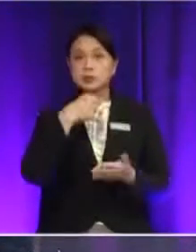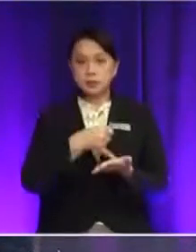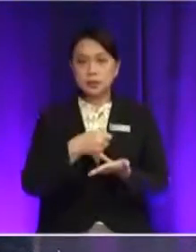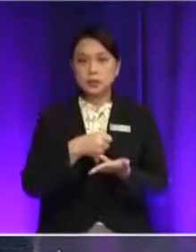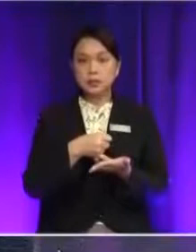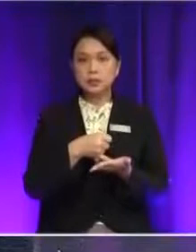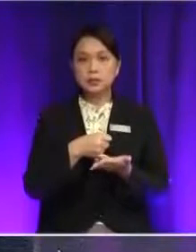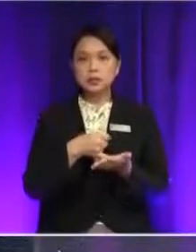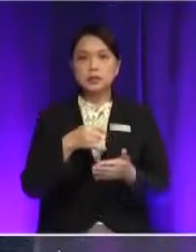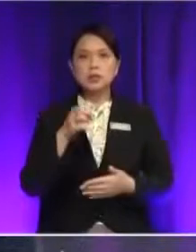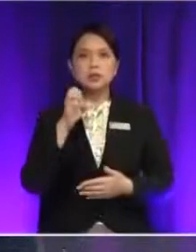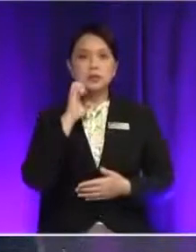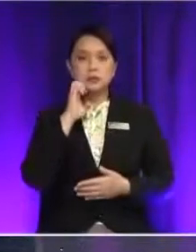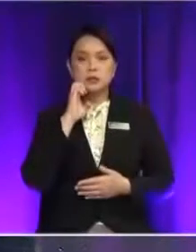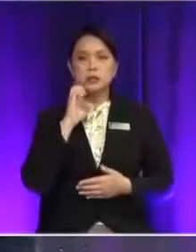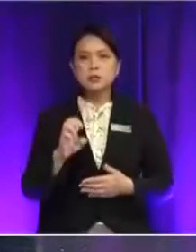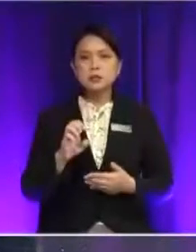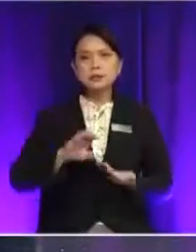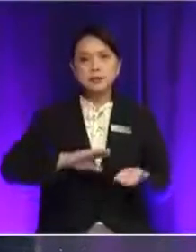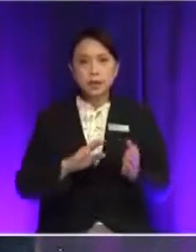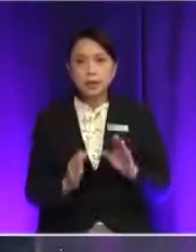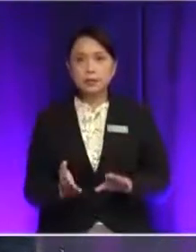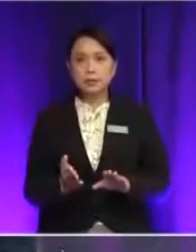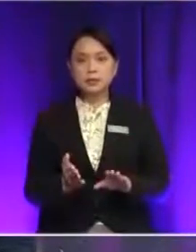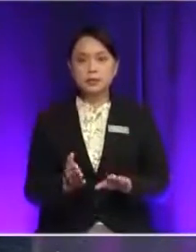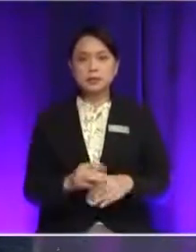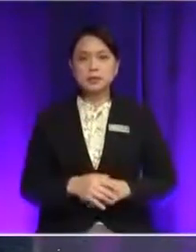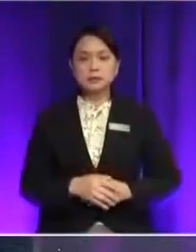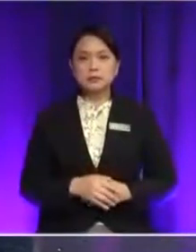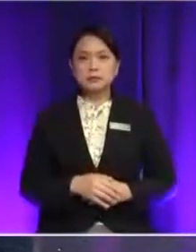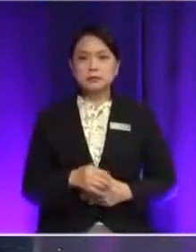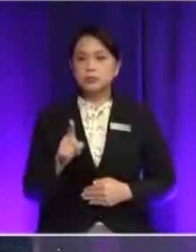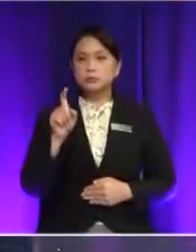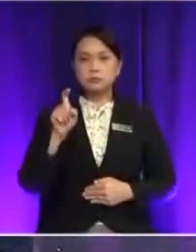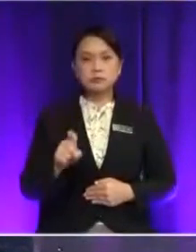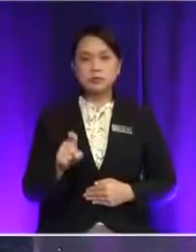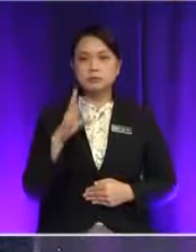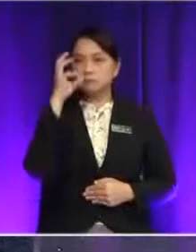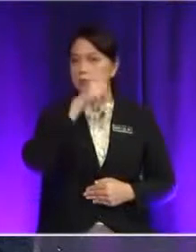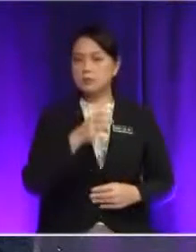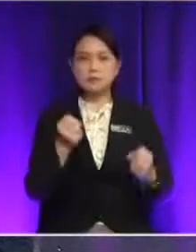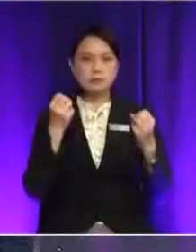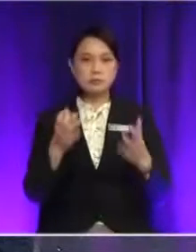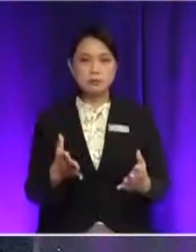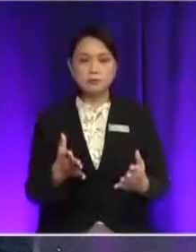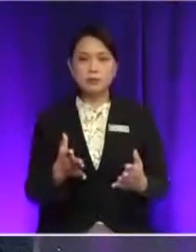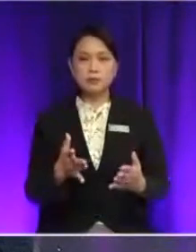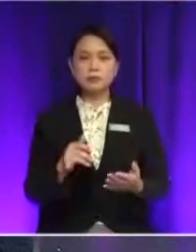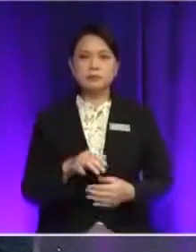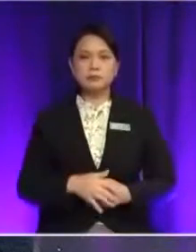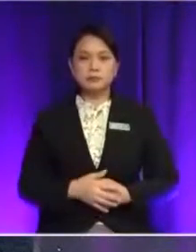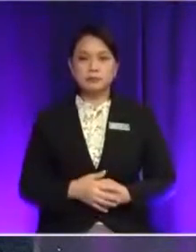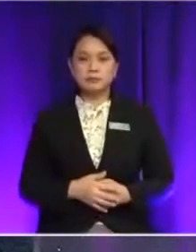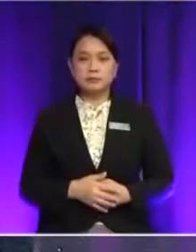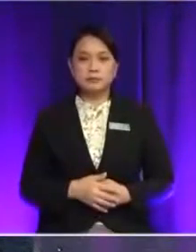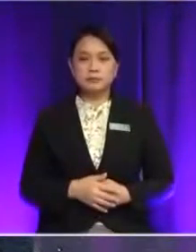happened? She died, Farah. She died? She died. You must have missed a lot. That was the most epic part. That